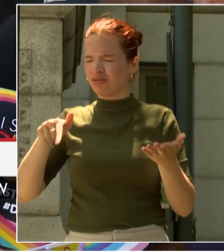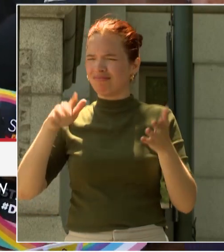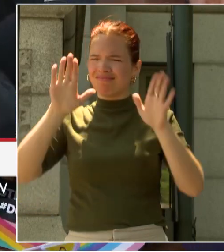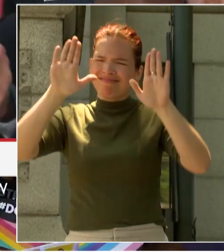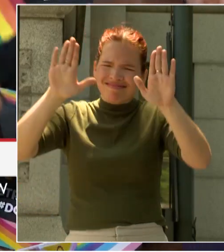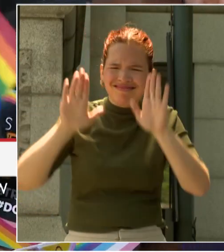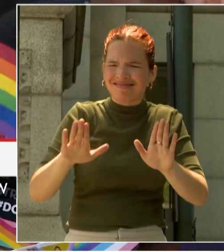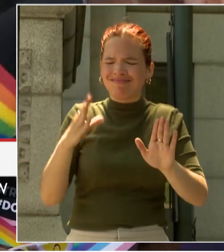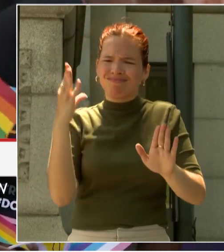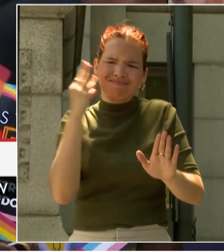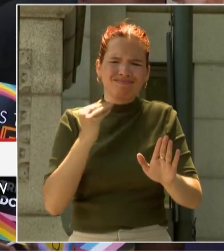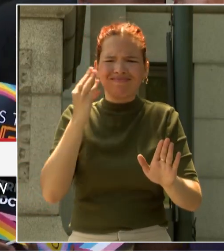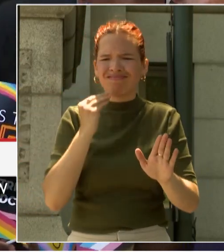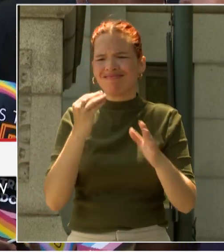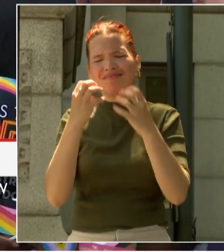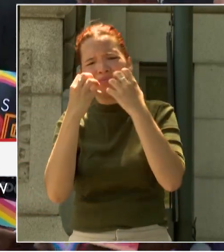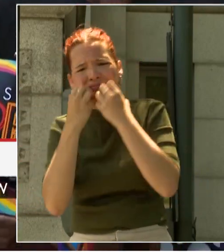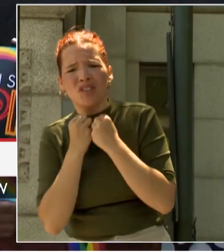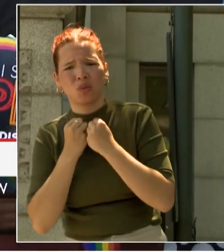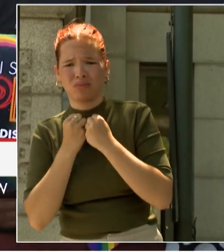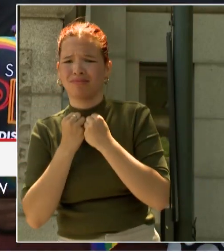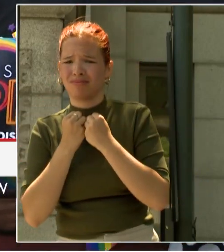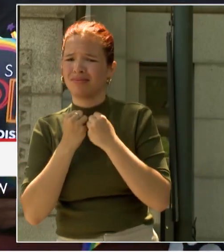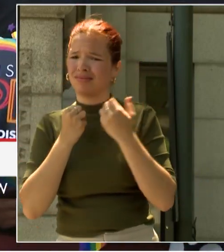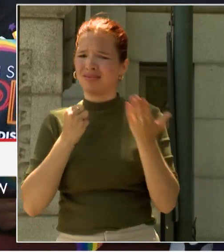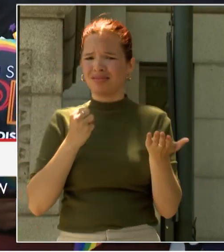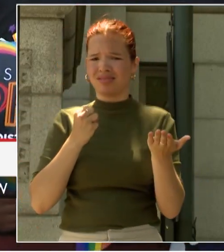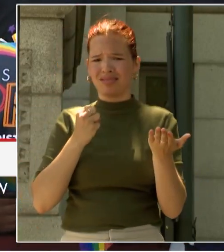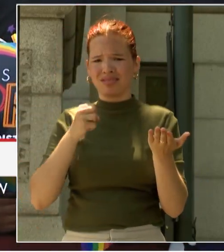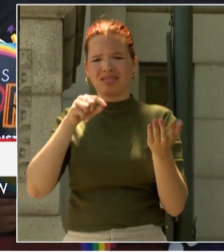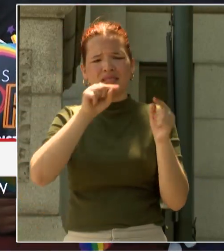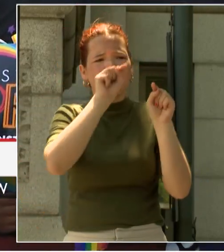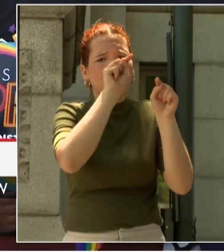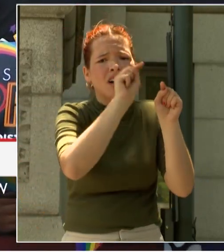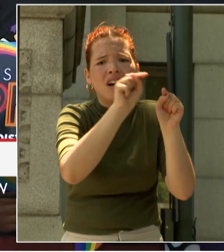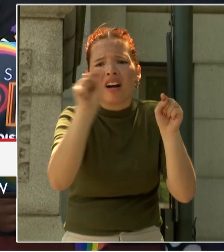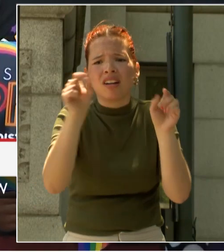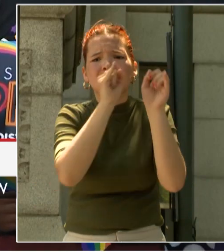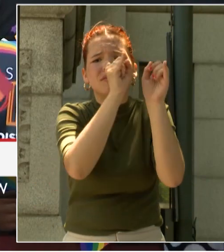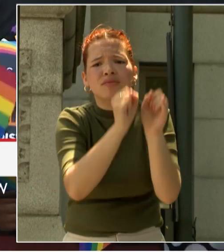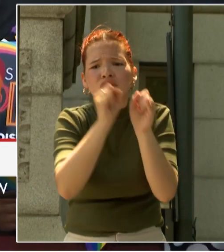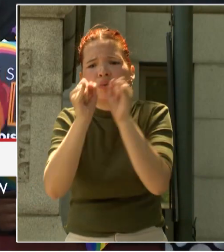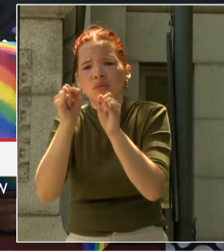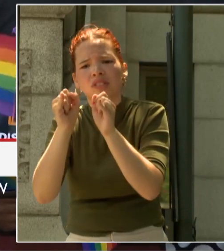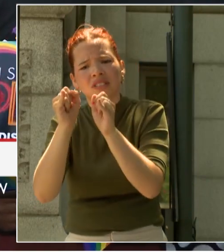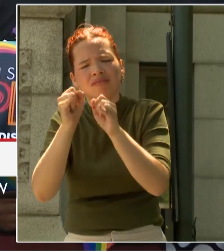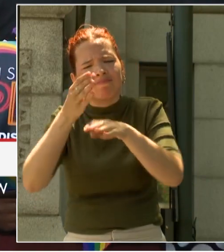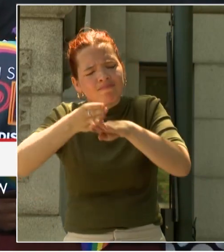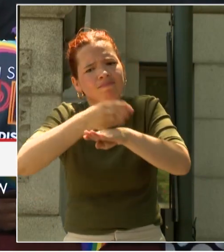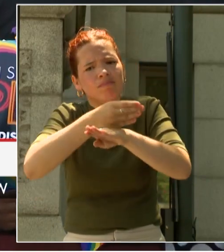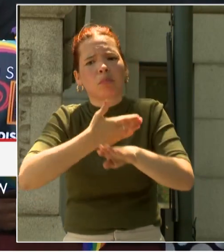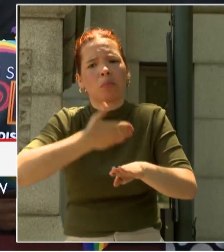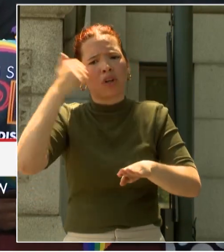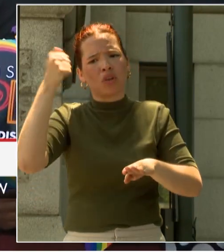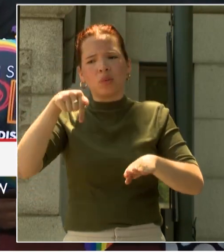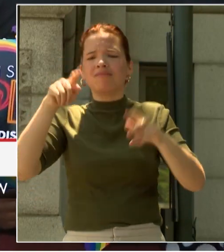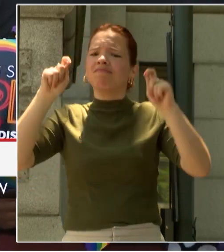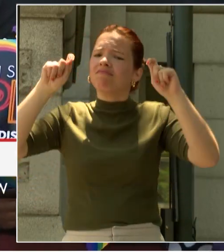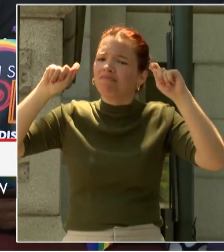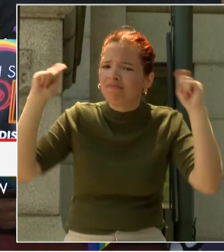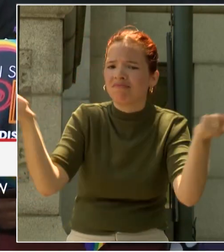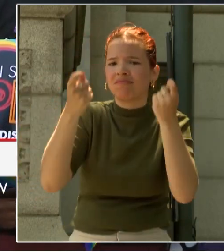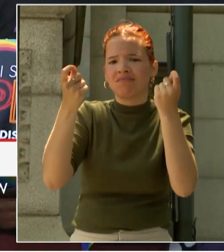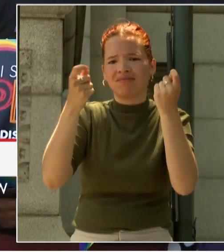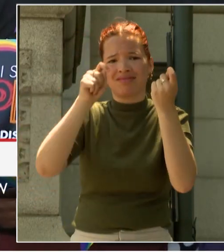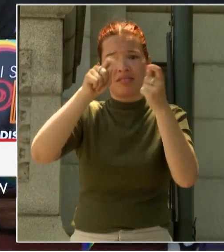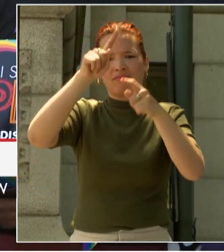experience individually, collectively, much better. We celebrate that diversity, and Pride Month is an occasion to